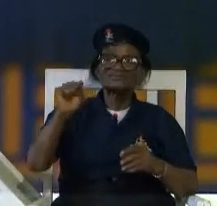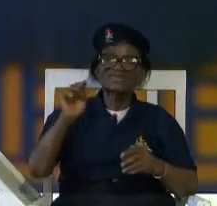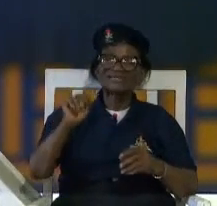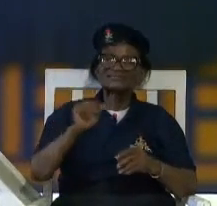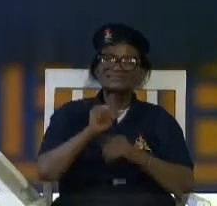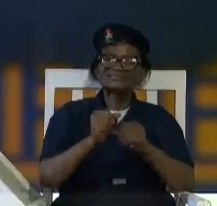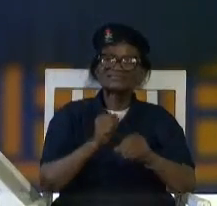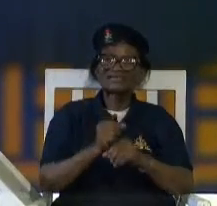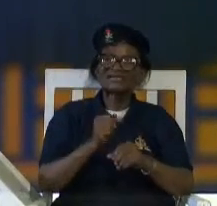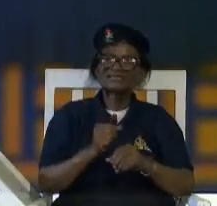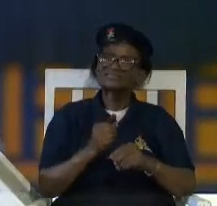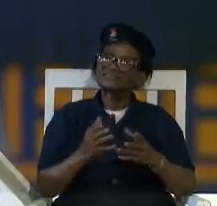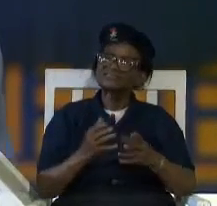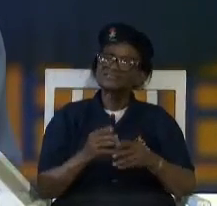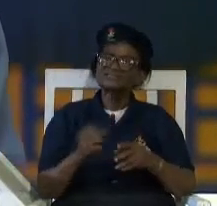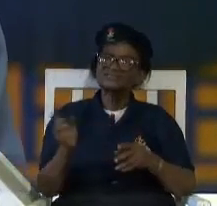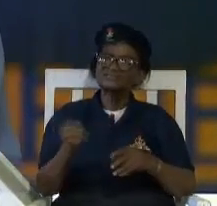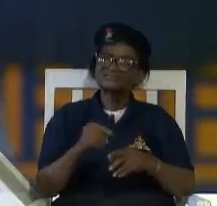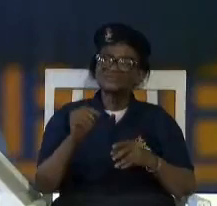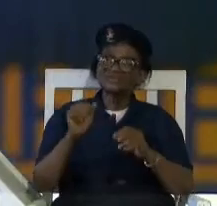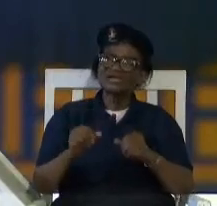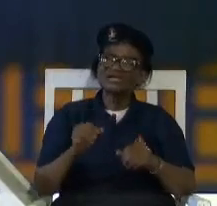CRM bookshop.